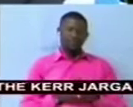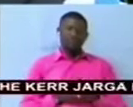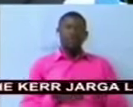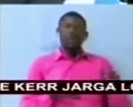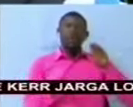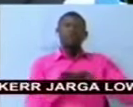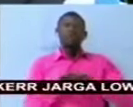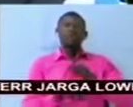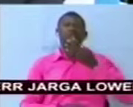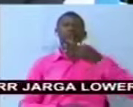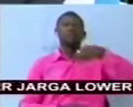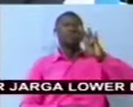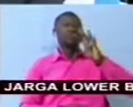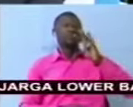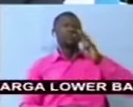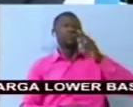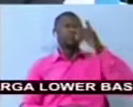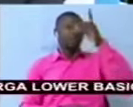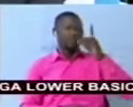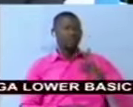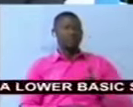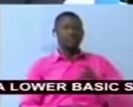14